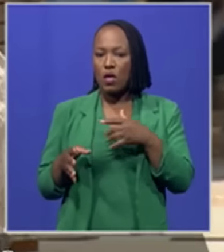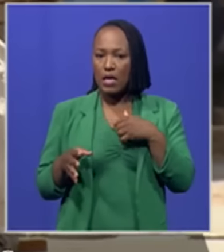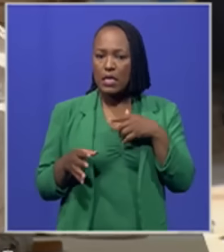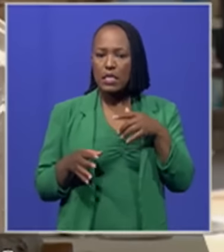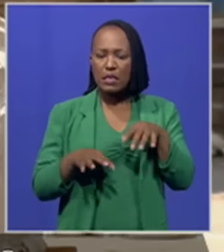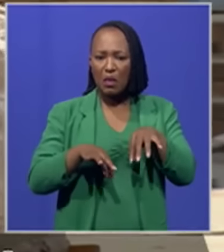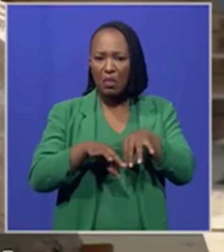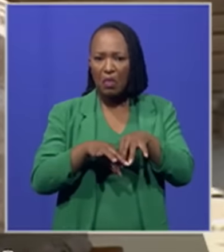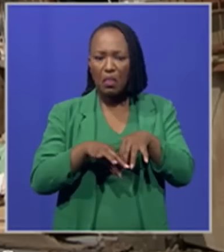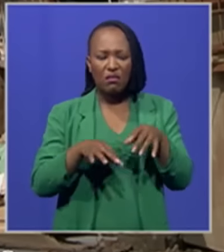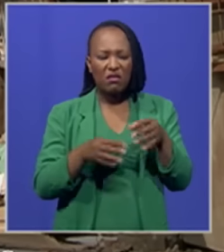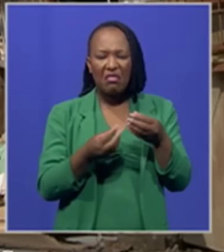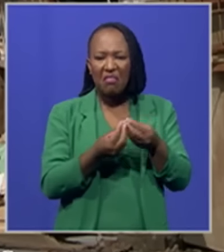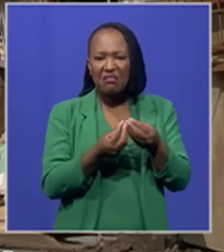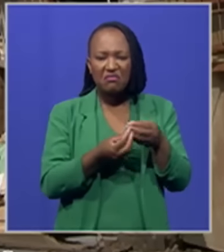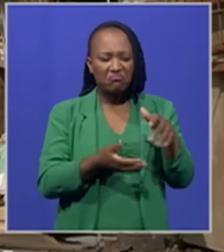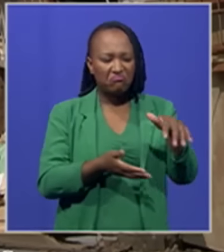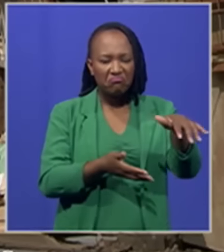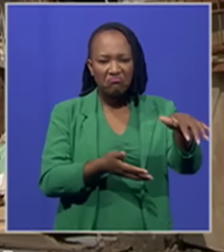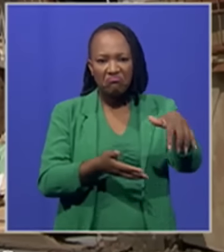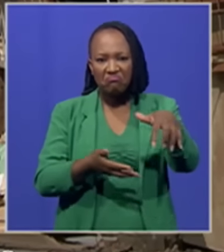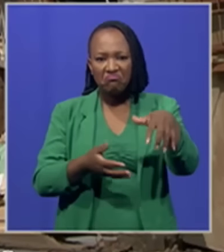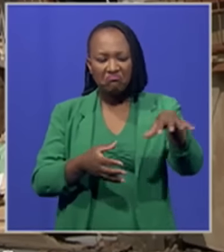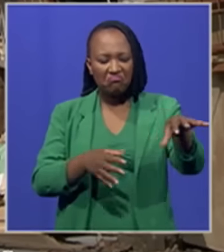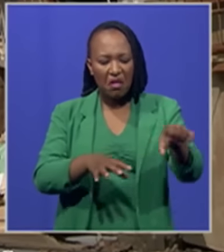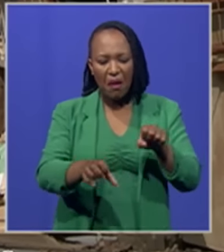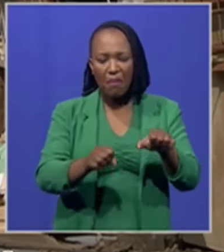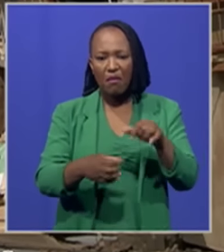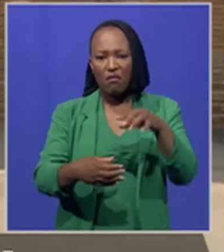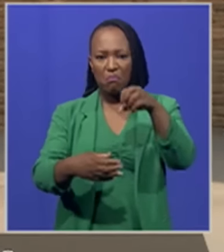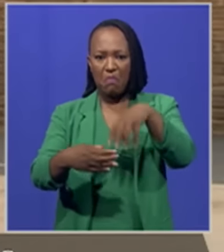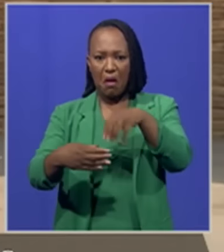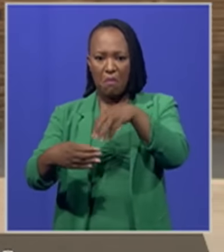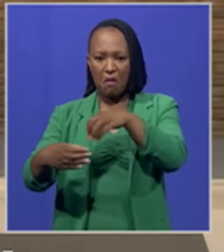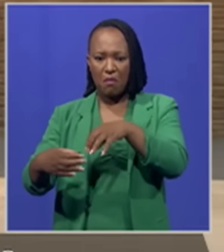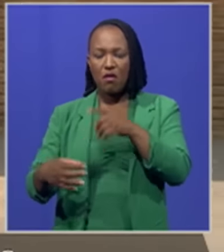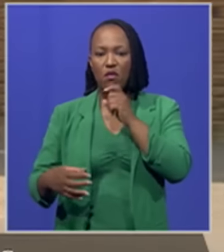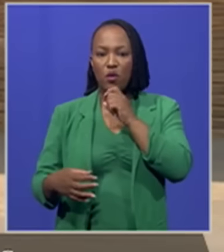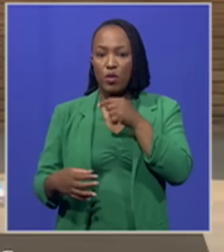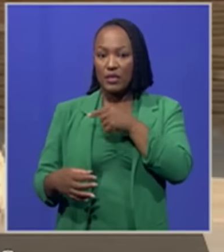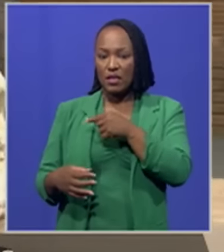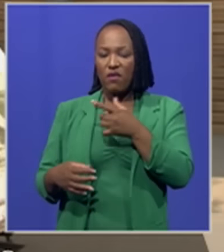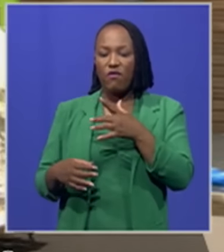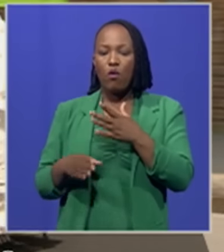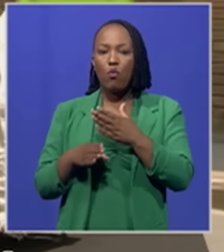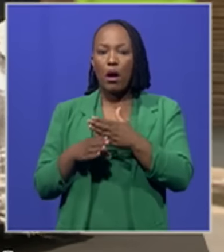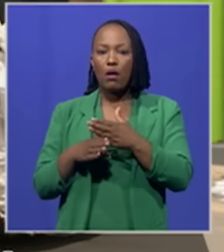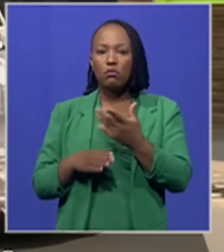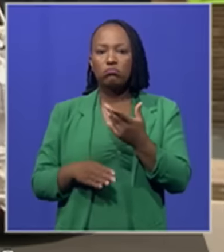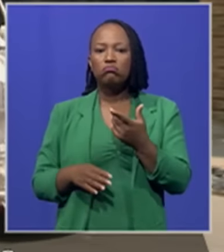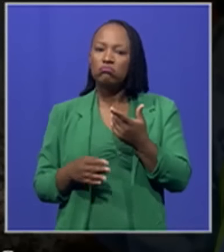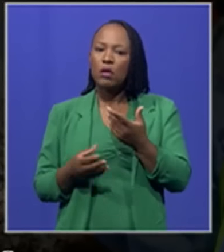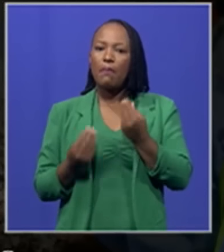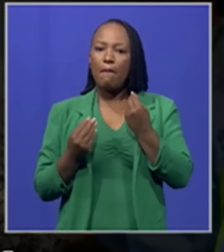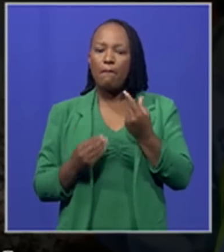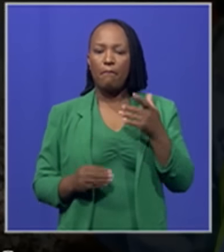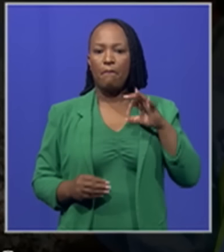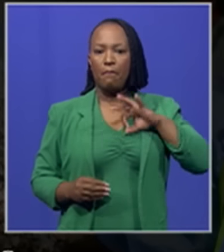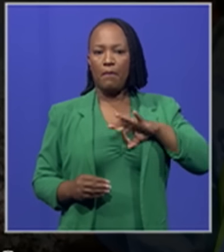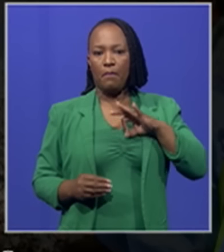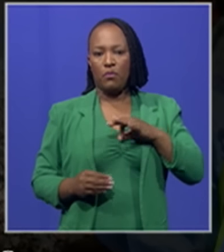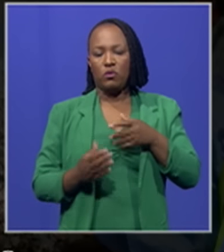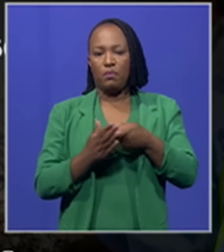kgobakanyeng didiriswa tse di phepafaditsweng go diriswa gape jaaka e le motswedi wa gagwe wa letseno le le mo kgontshang go baya dijo mo